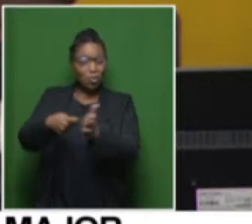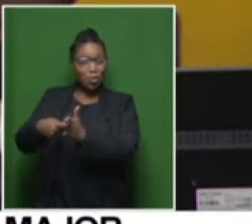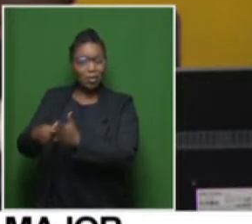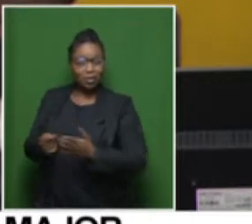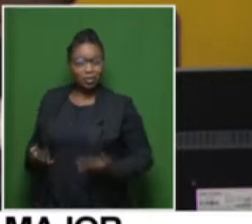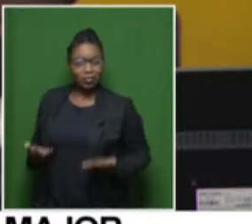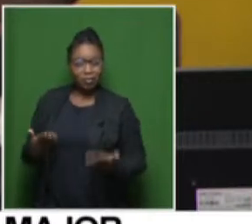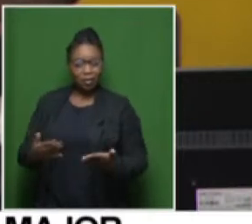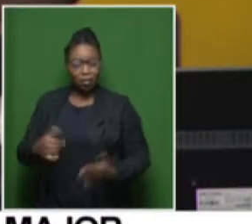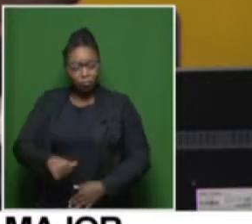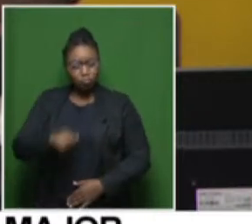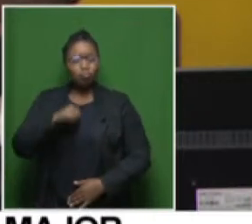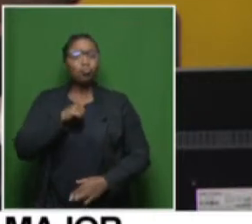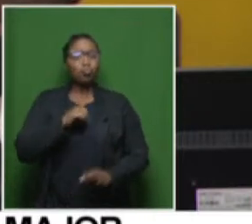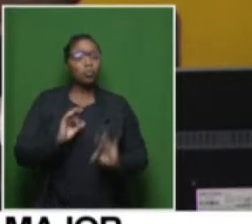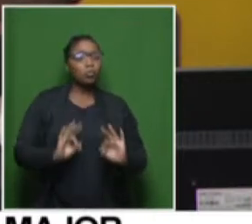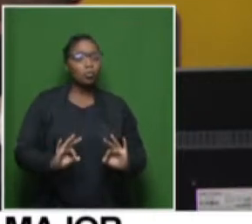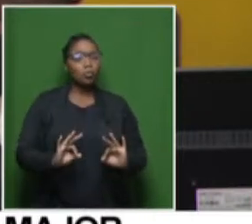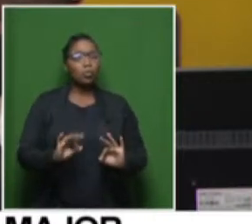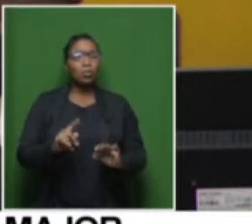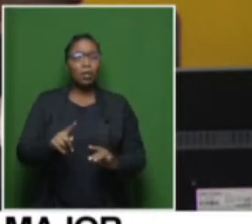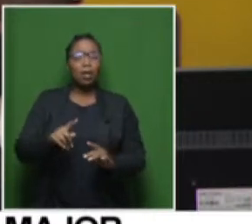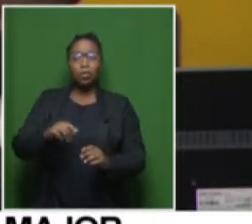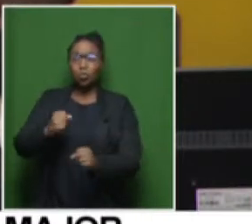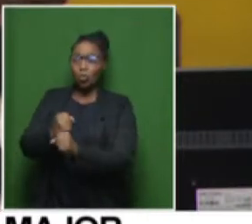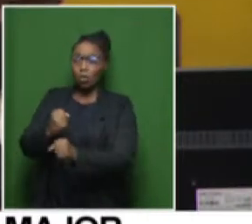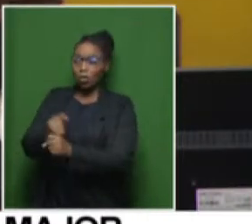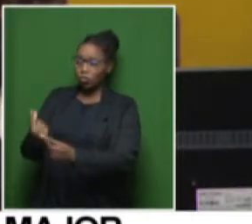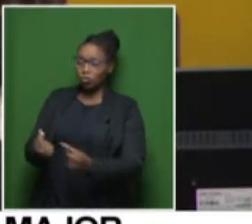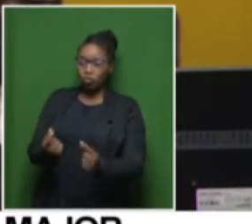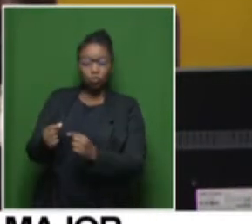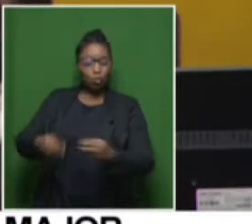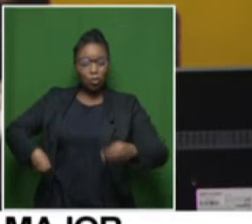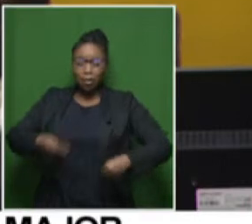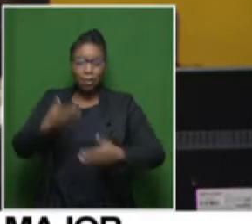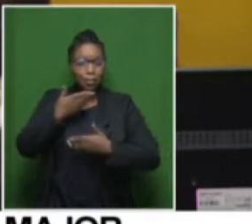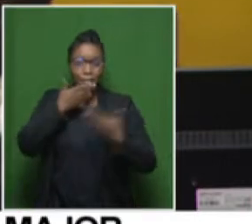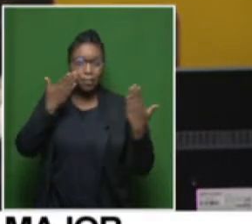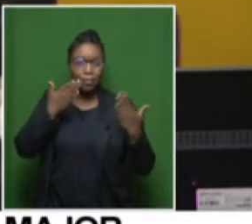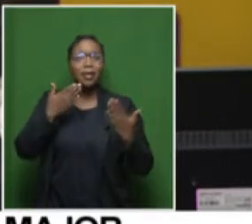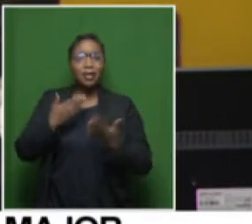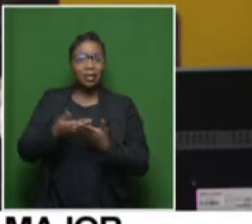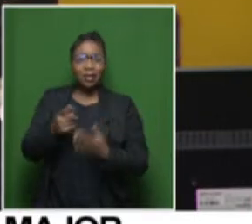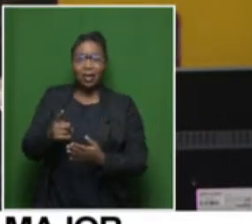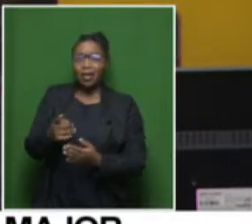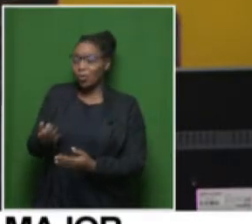money, and are free from interference from political people like me.